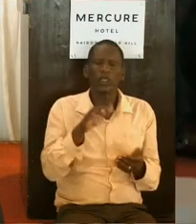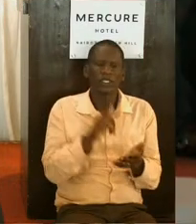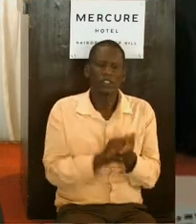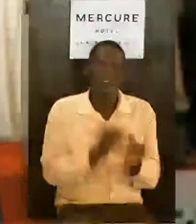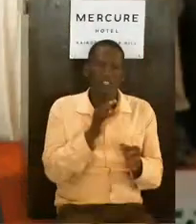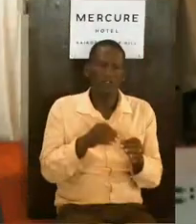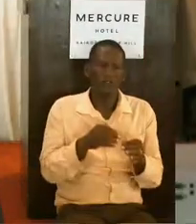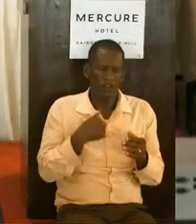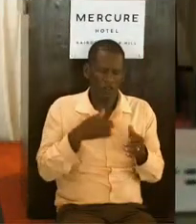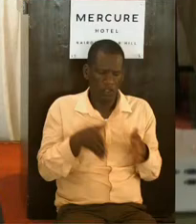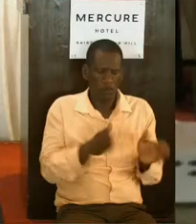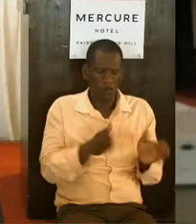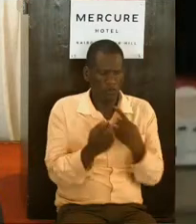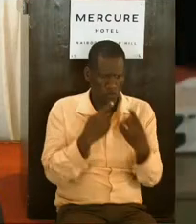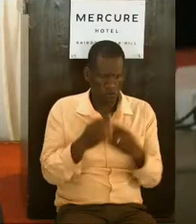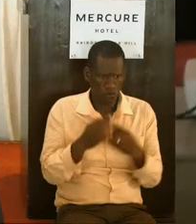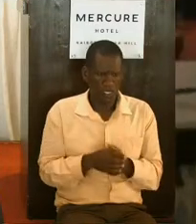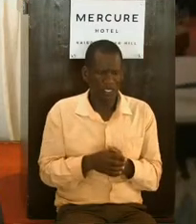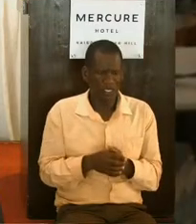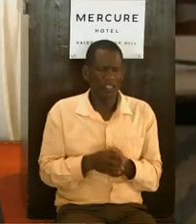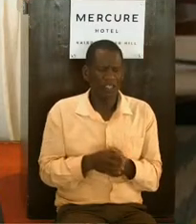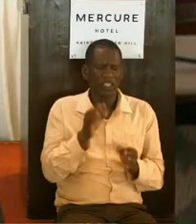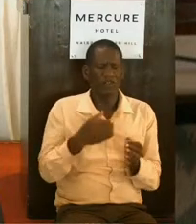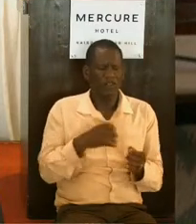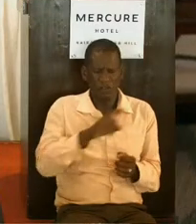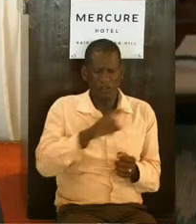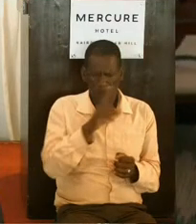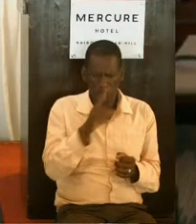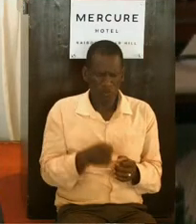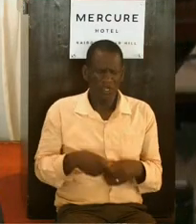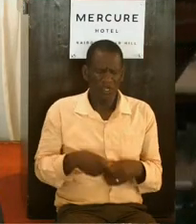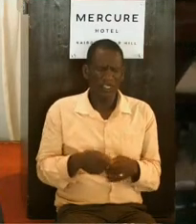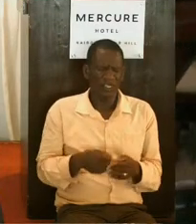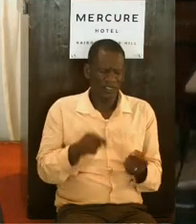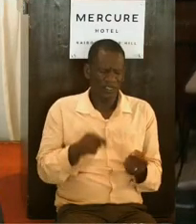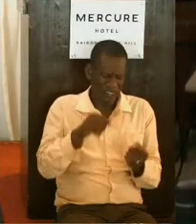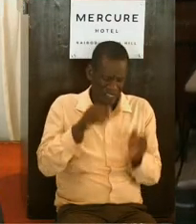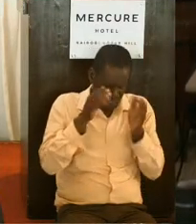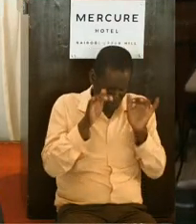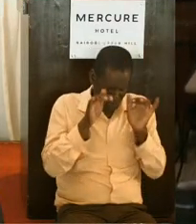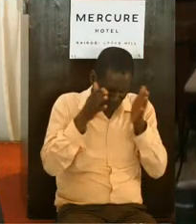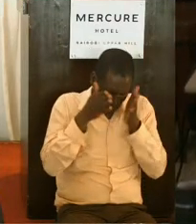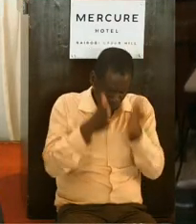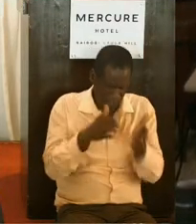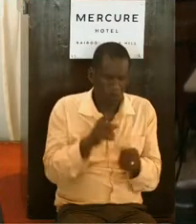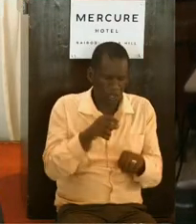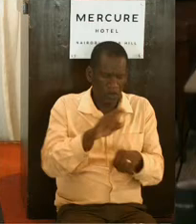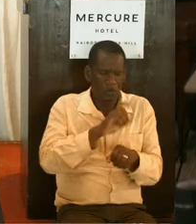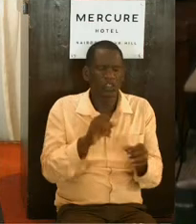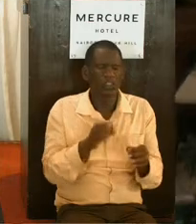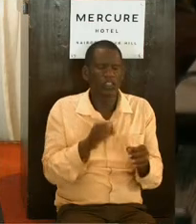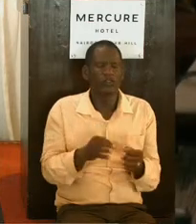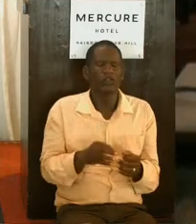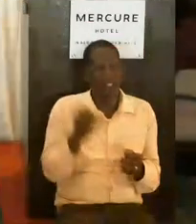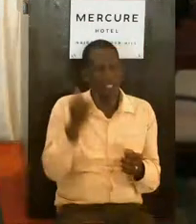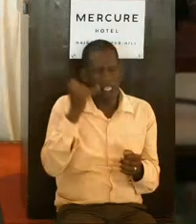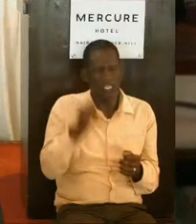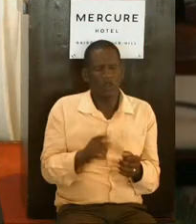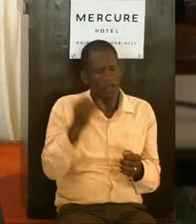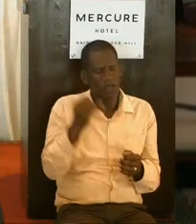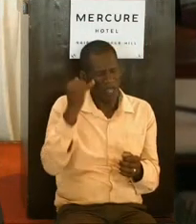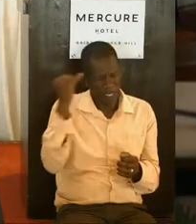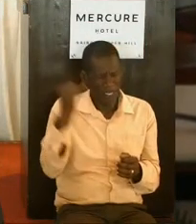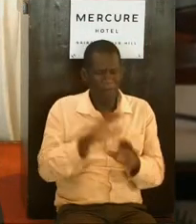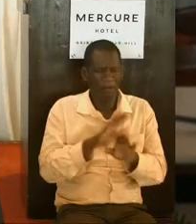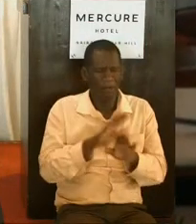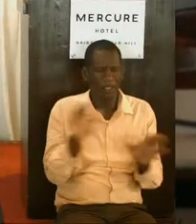if you get the opportunity to speak if you have a question just keep it to one question if it's an idea Just one thought or idea